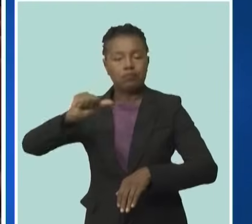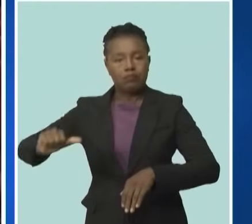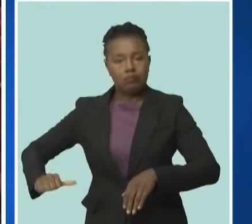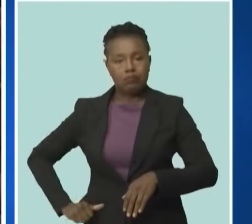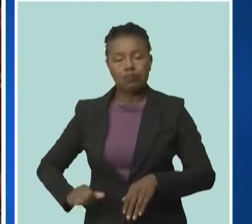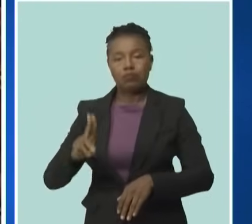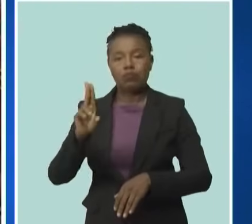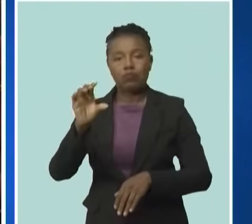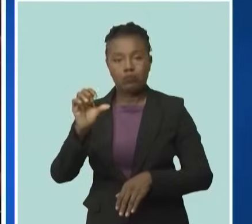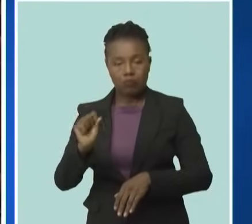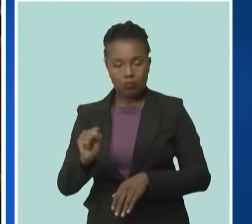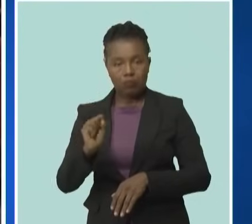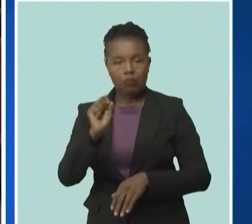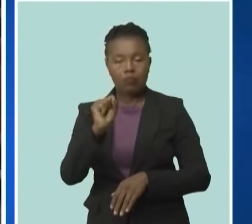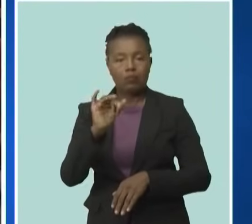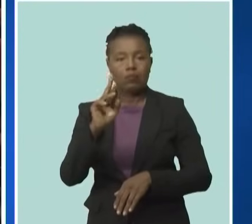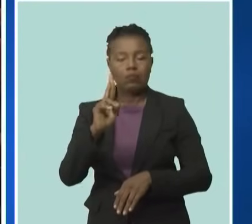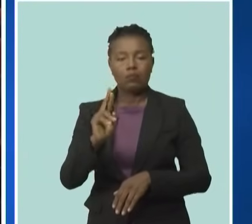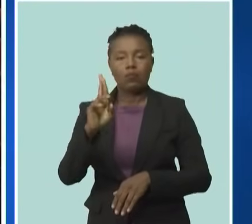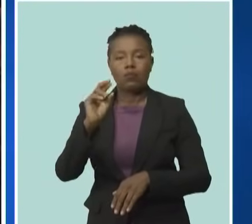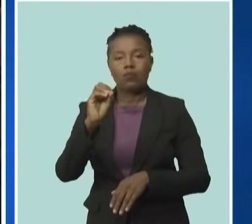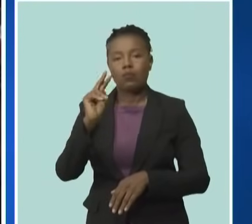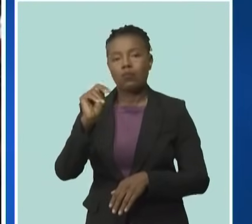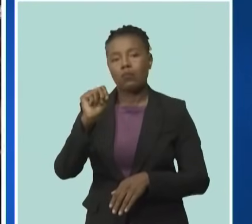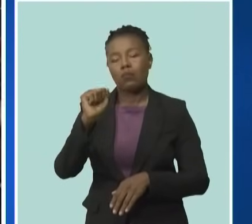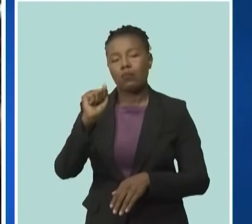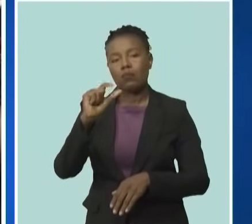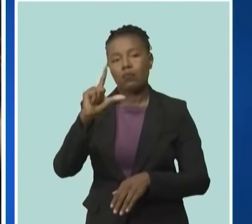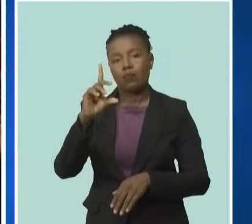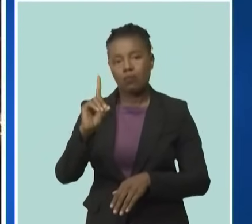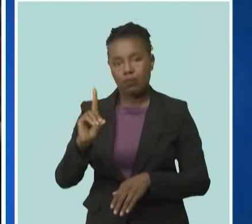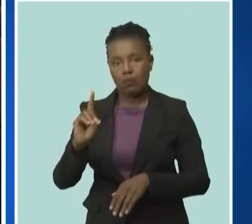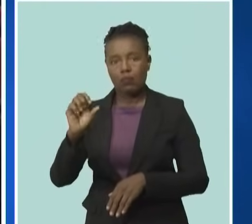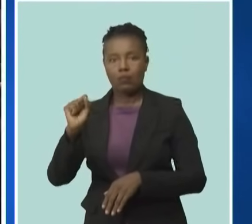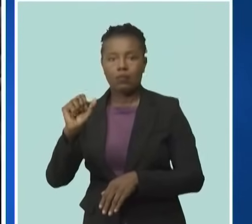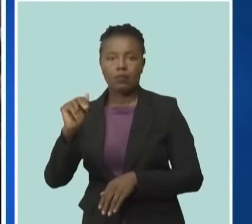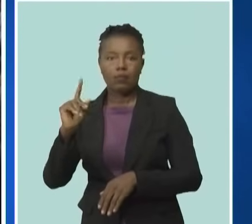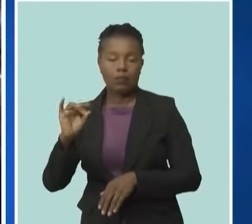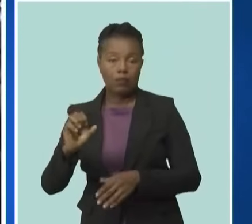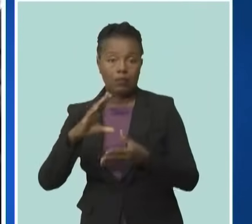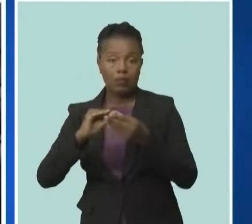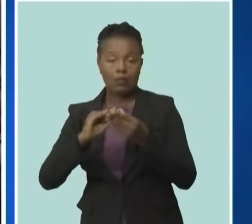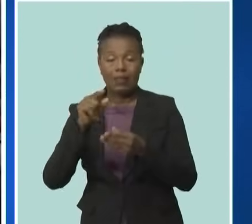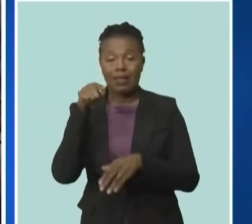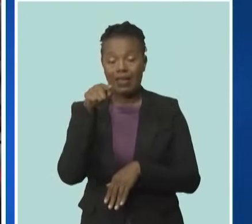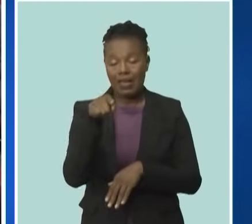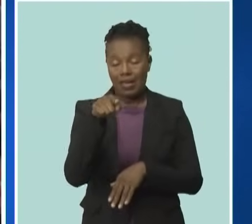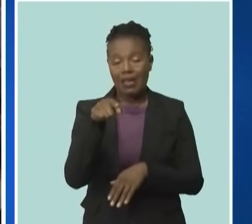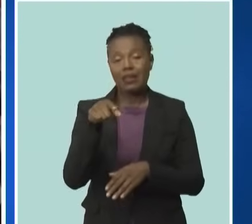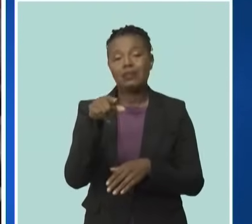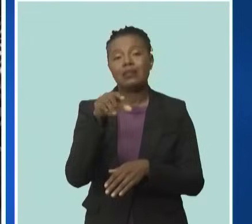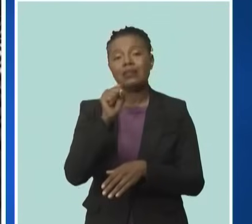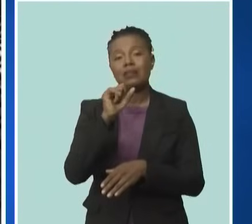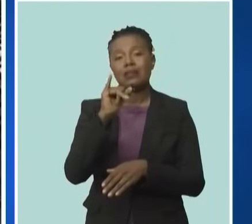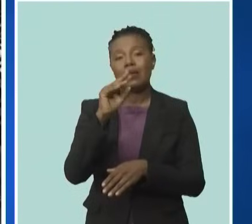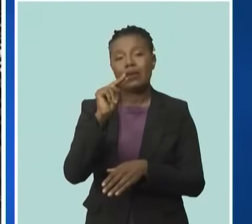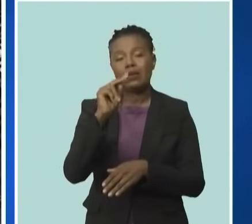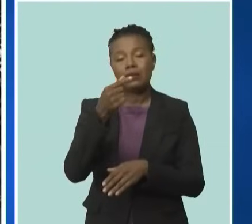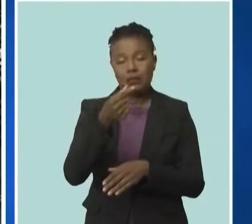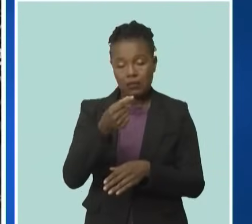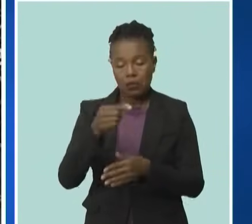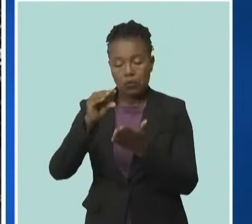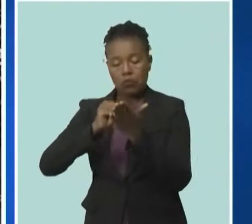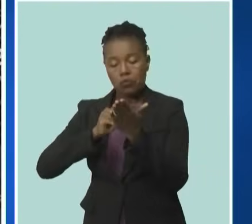States, Sir Ronald Michael Sanders, says Singh's fearless journalism came at a cost, as he reminded citizens